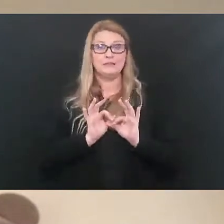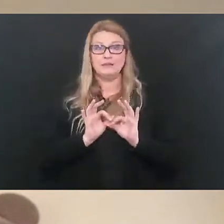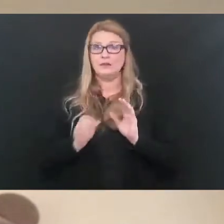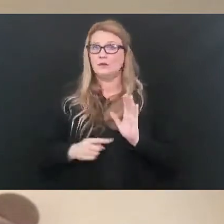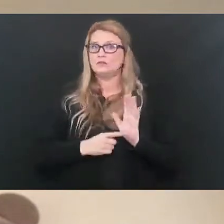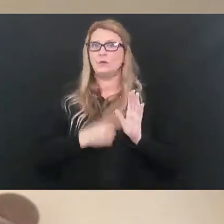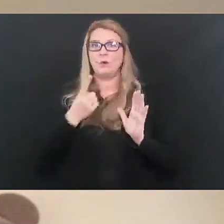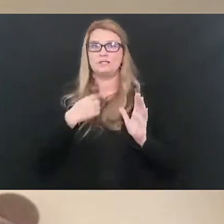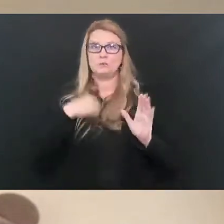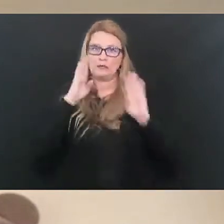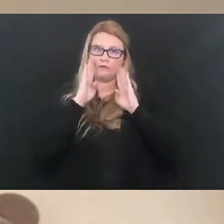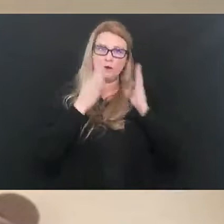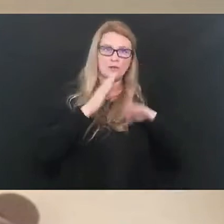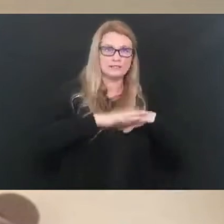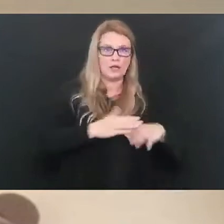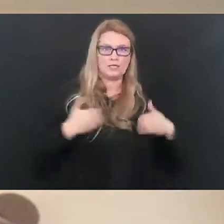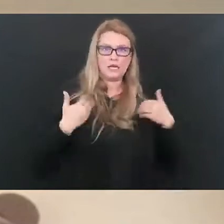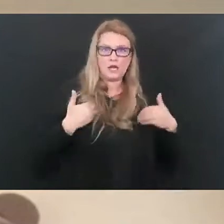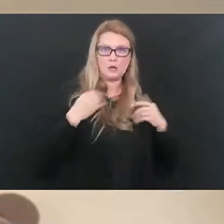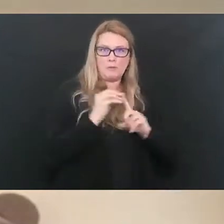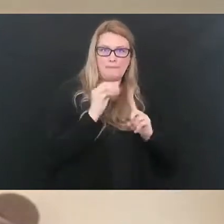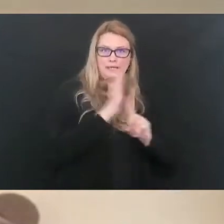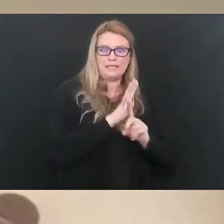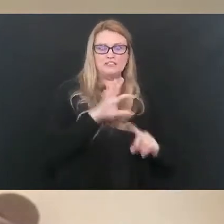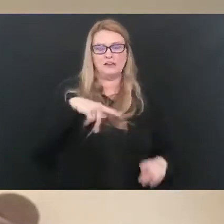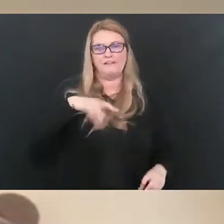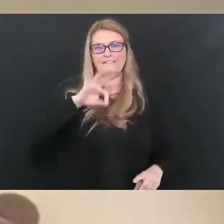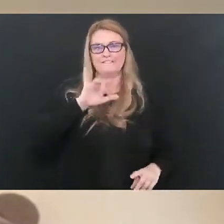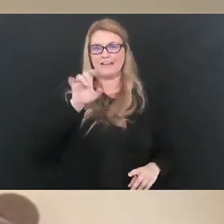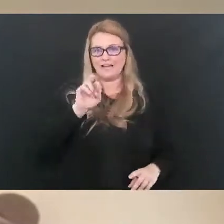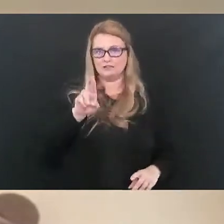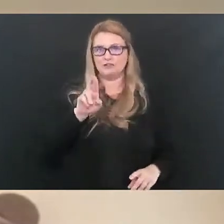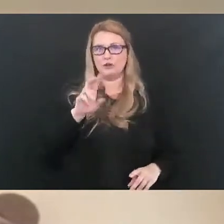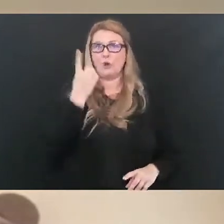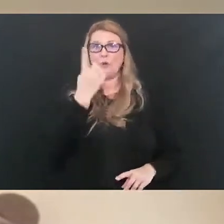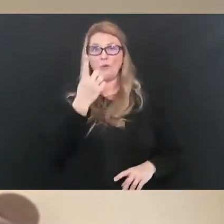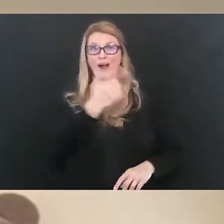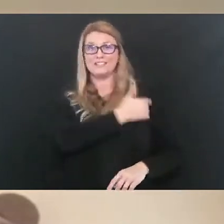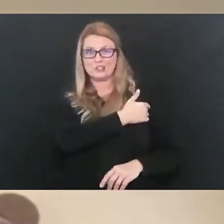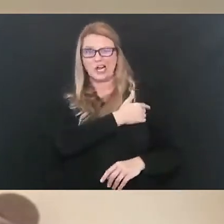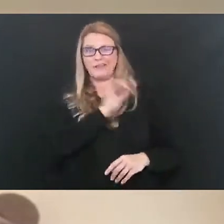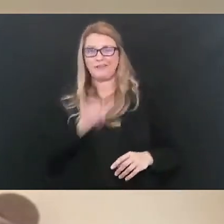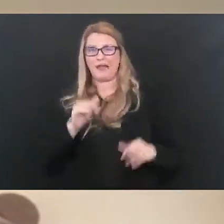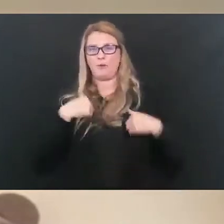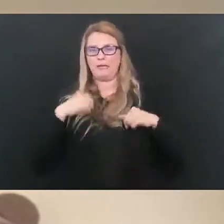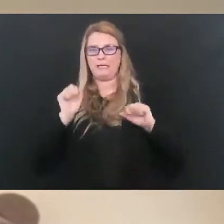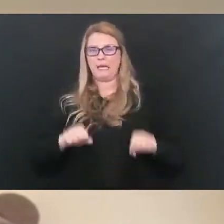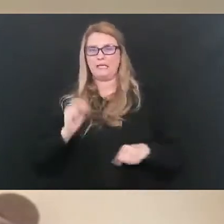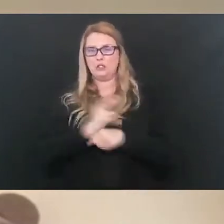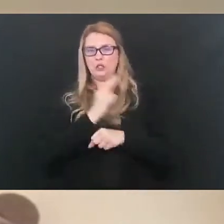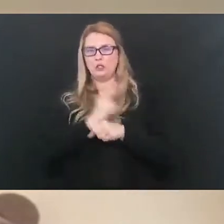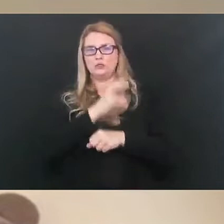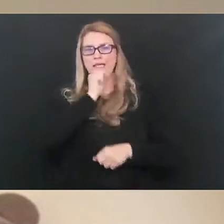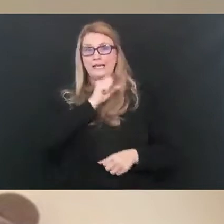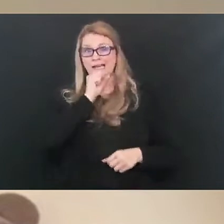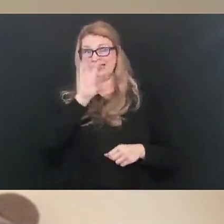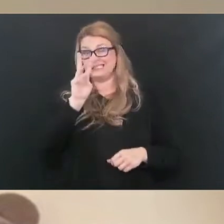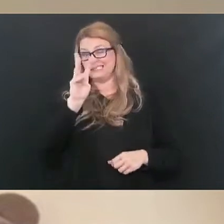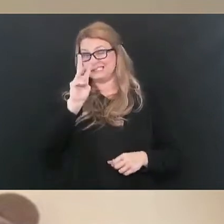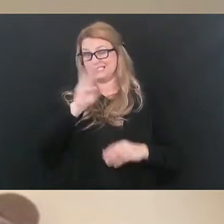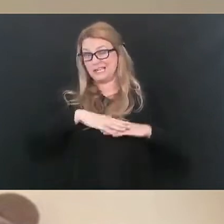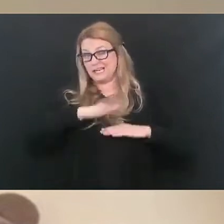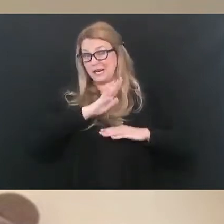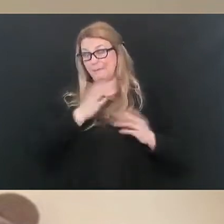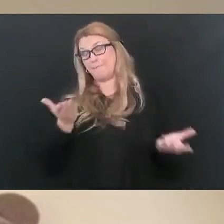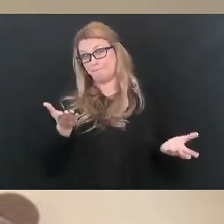younger population, knowing that Pfizer is the one vaccine that allows us to go down to the age of 16. So a lot